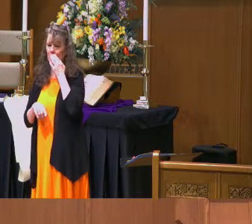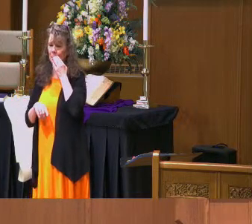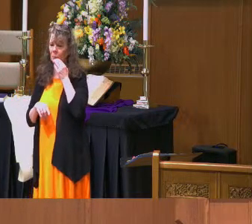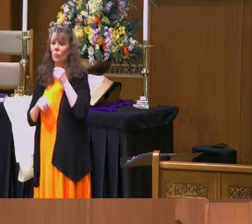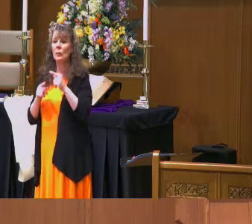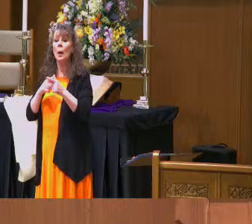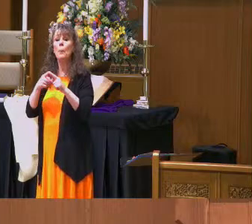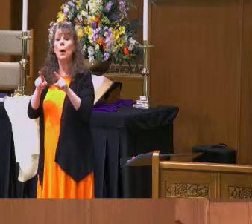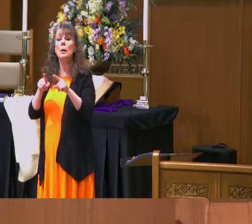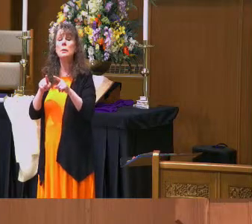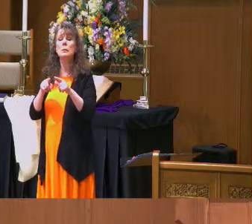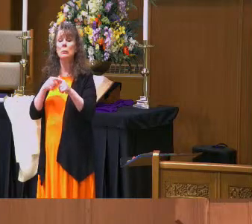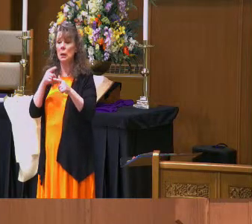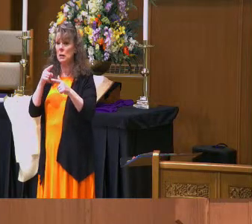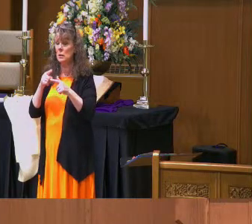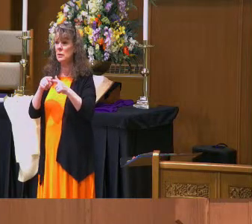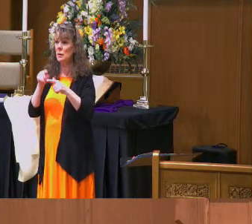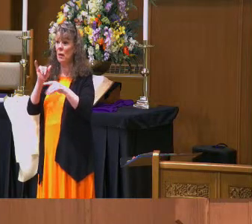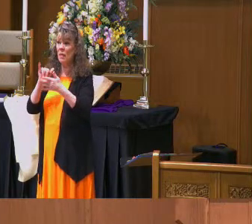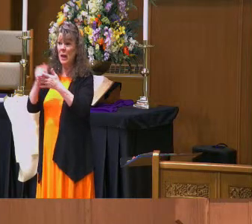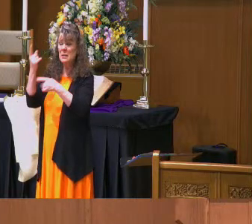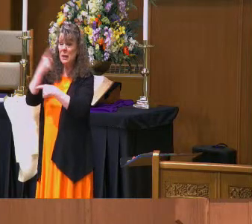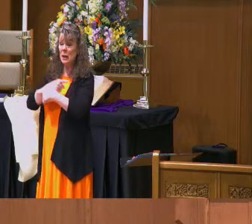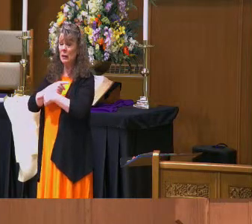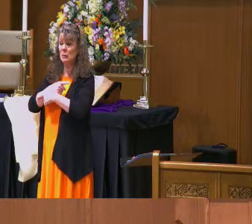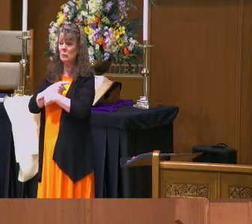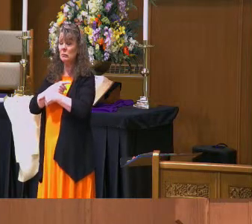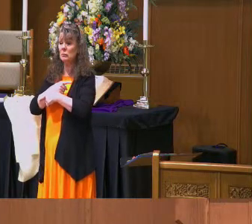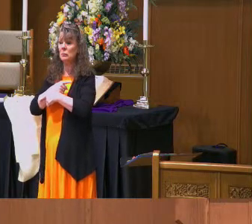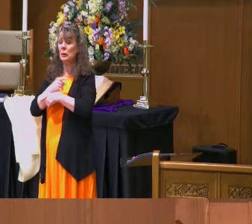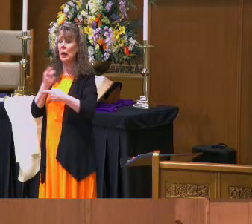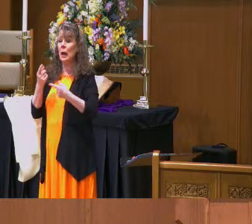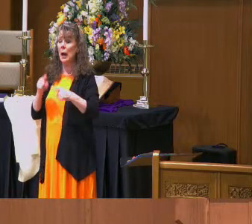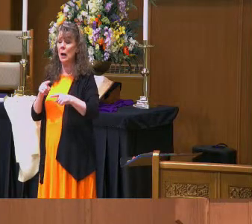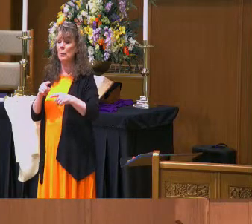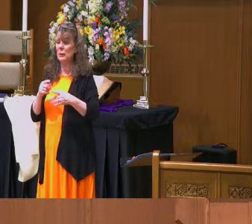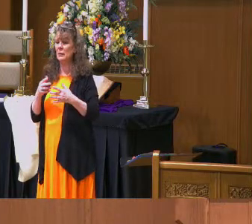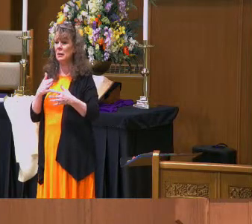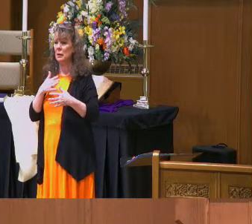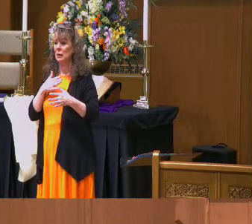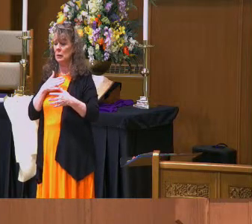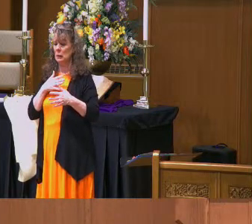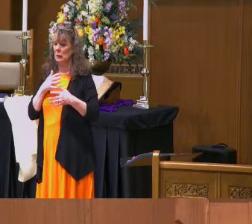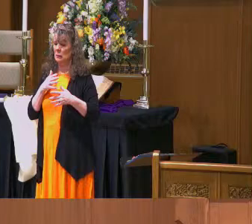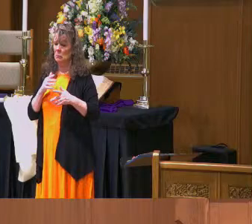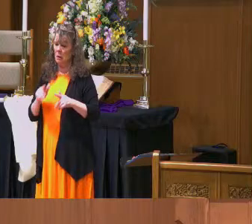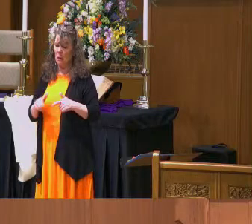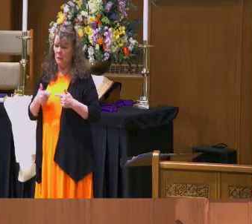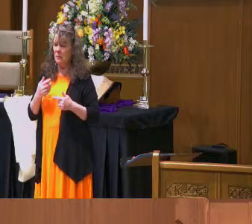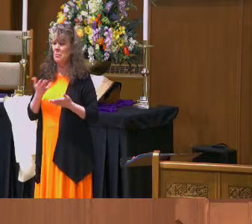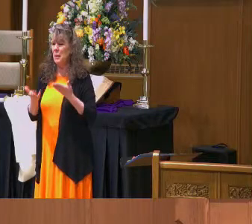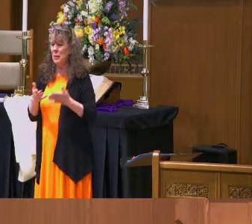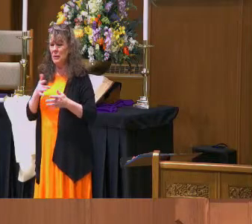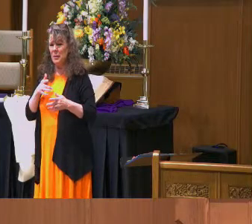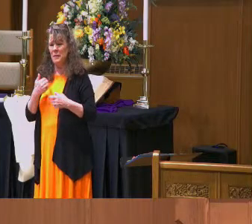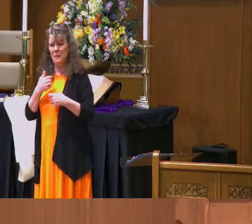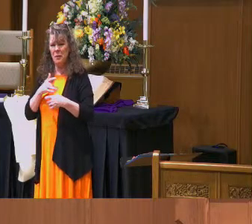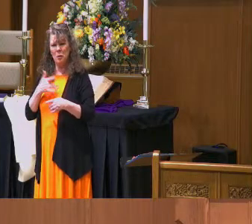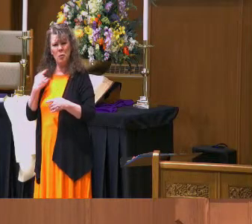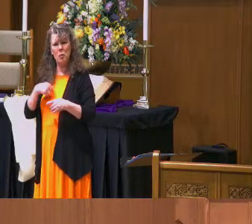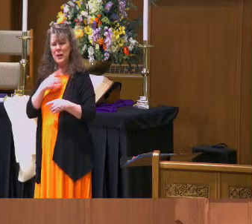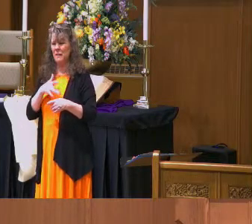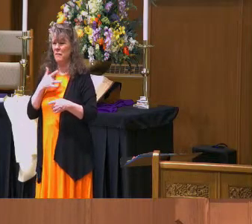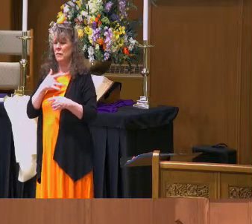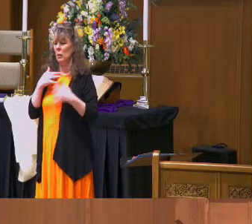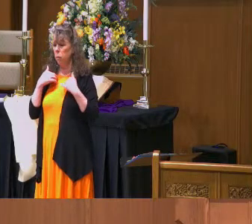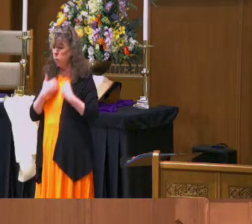But until then, as weary as this journey may sometimes make us, Jesus continues to make the love